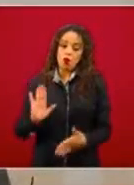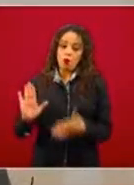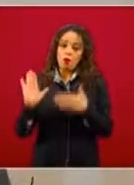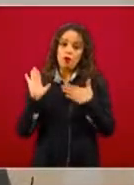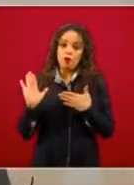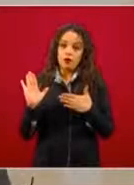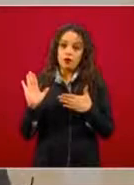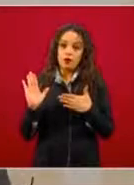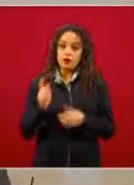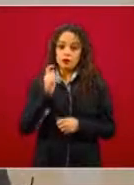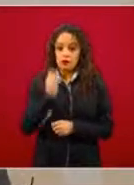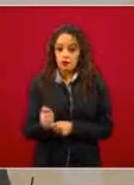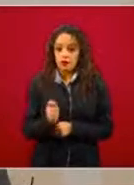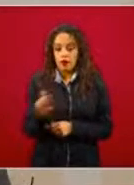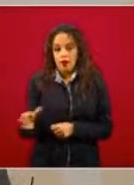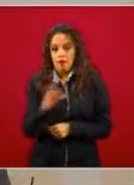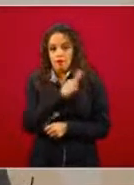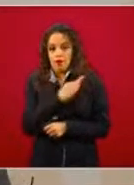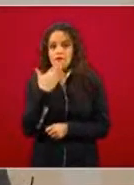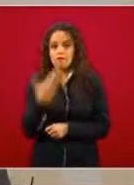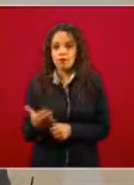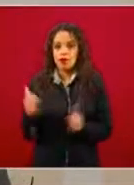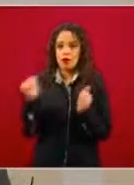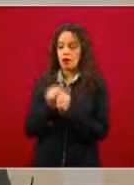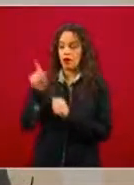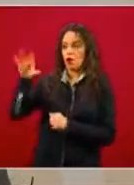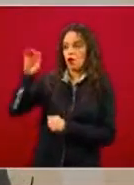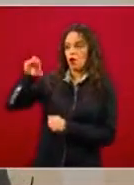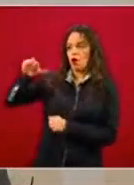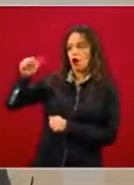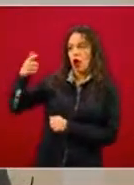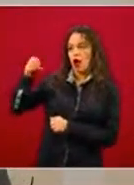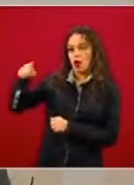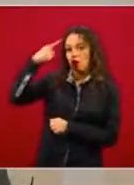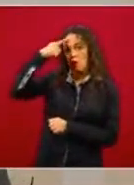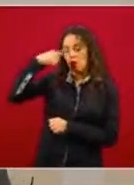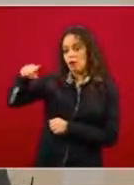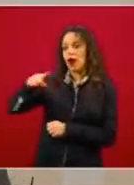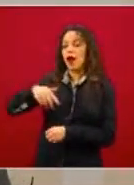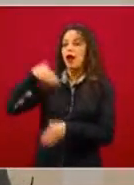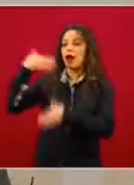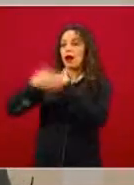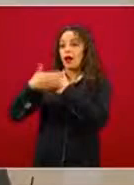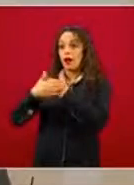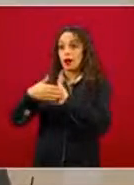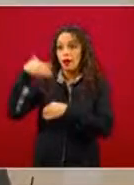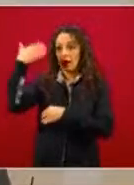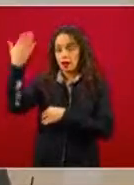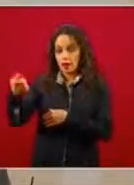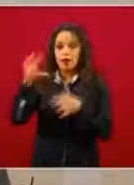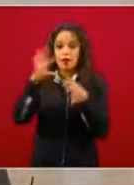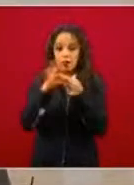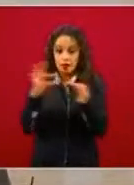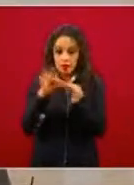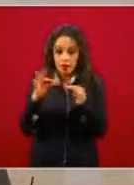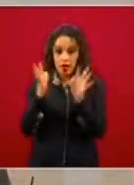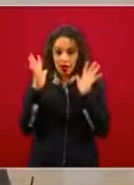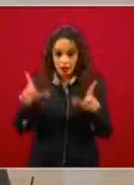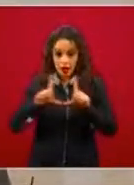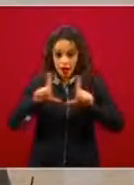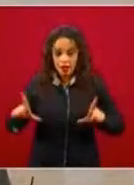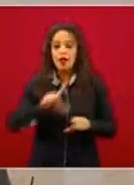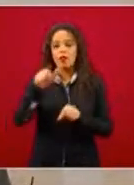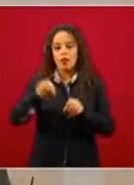an example because I would be in violation of our agreement of not giving